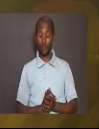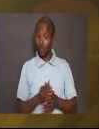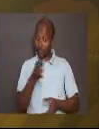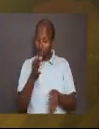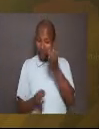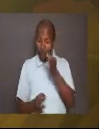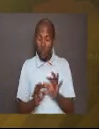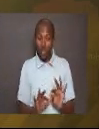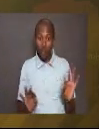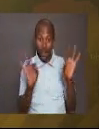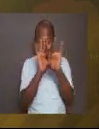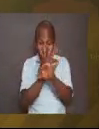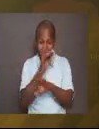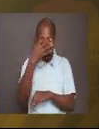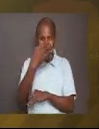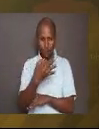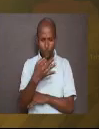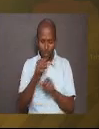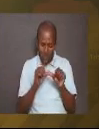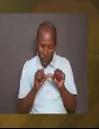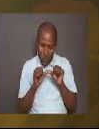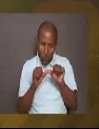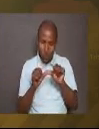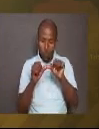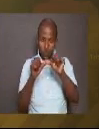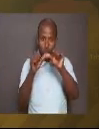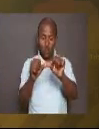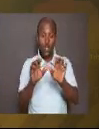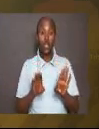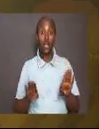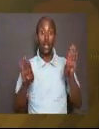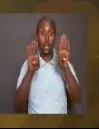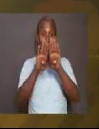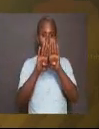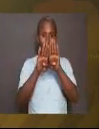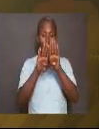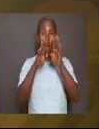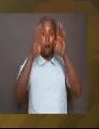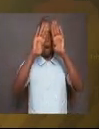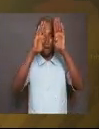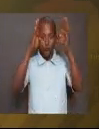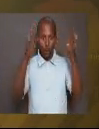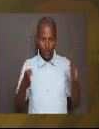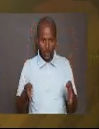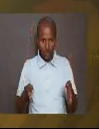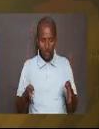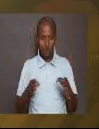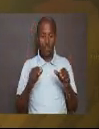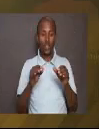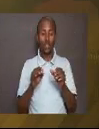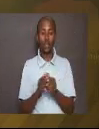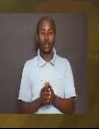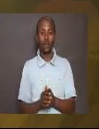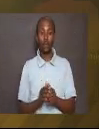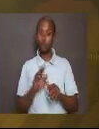If a function f is continuous on a closed, bounded interval,